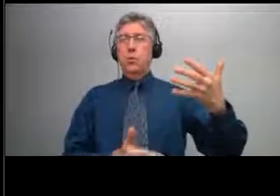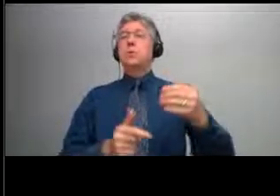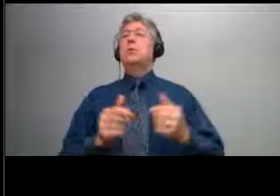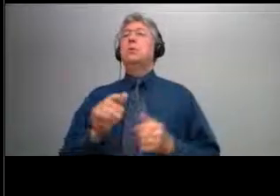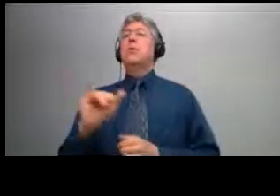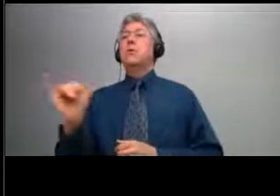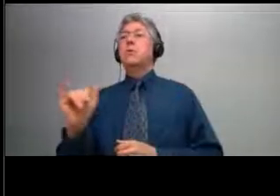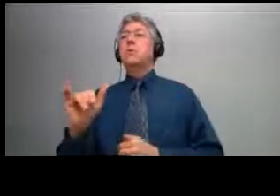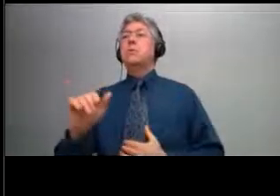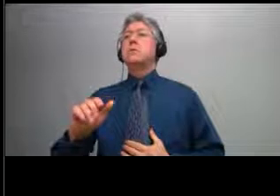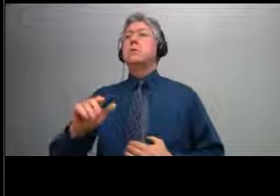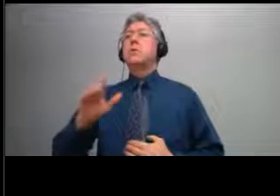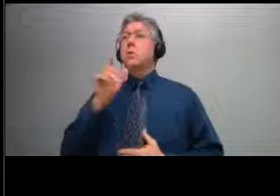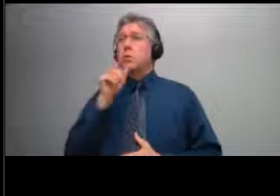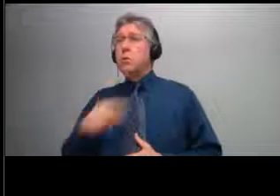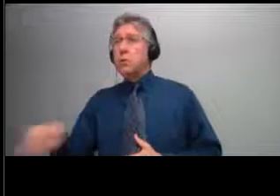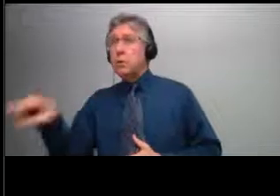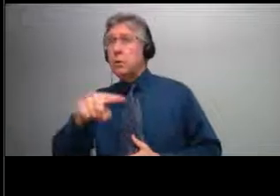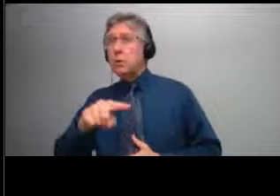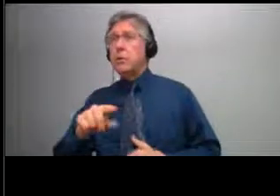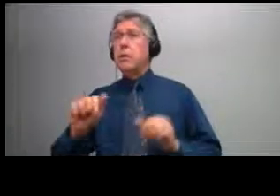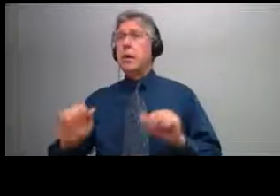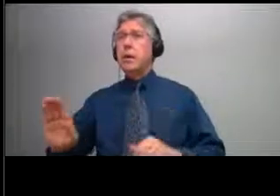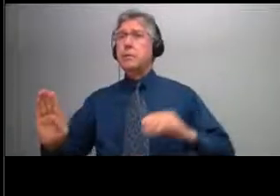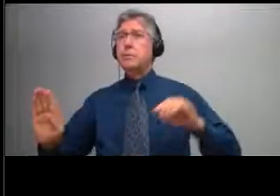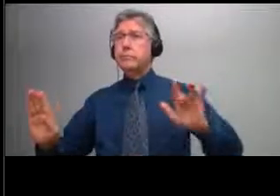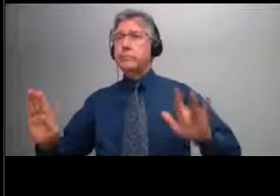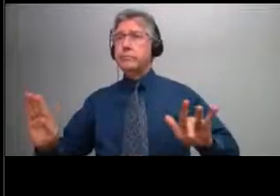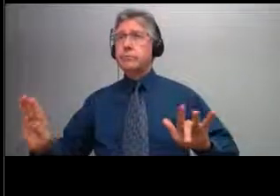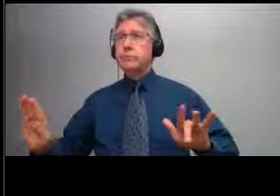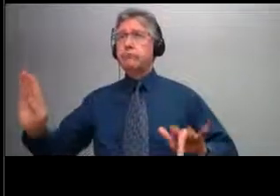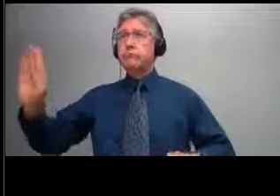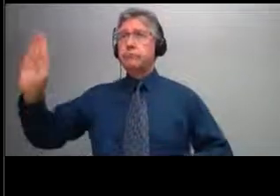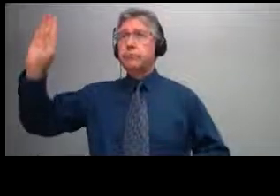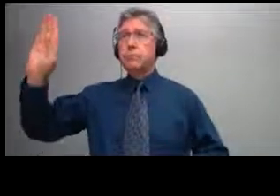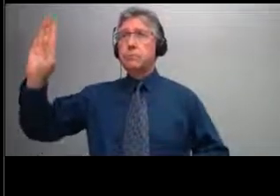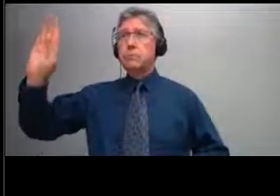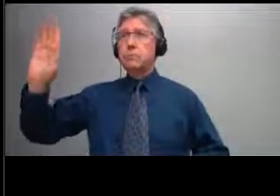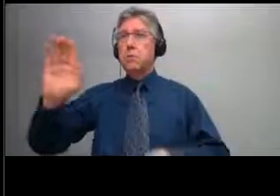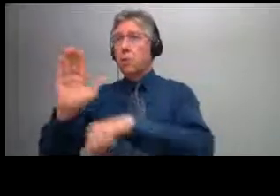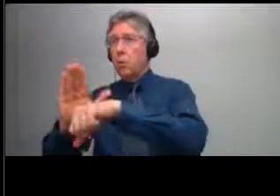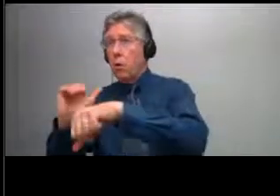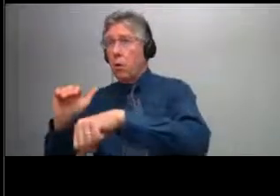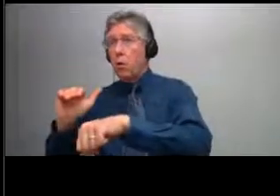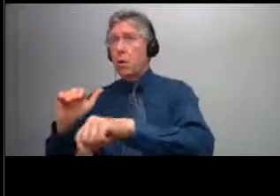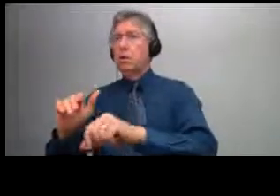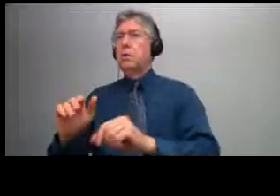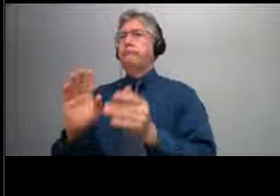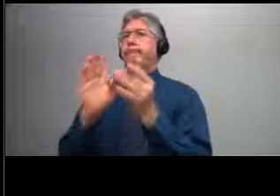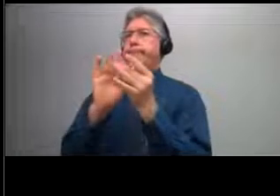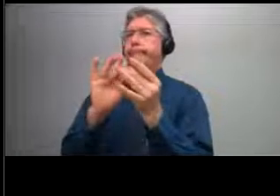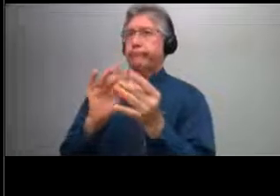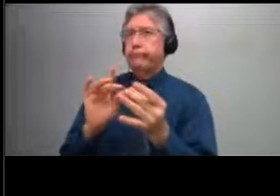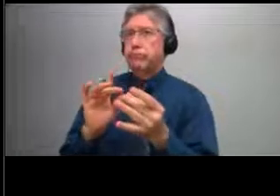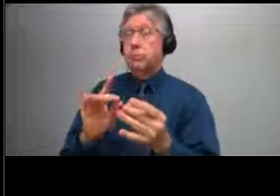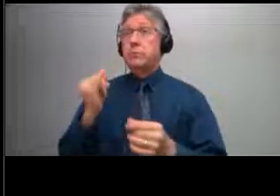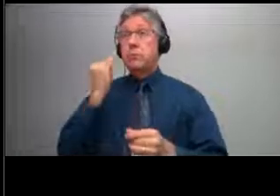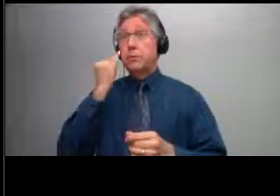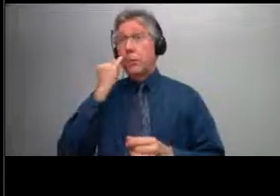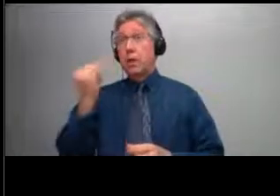for attendees to ask verbal questions or provide verbal comments. For those who ask verbal comments or